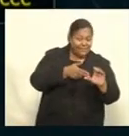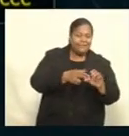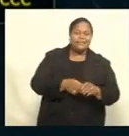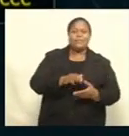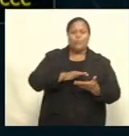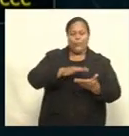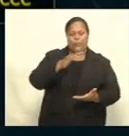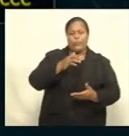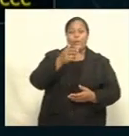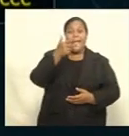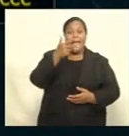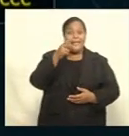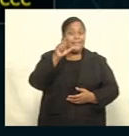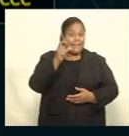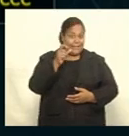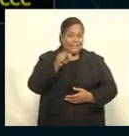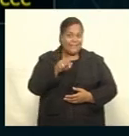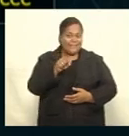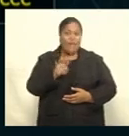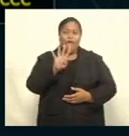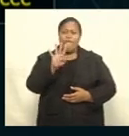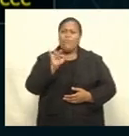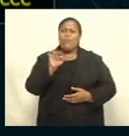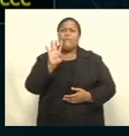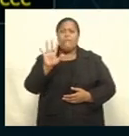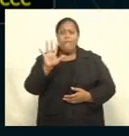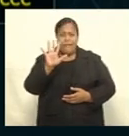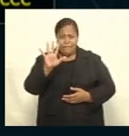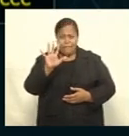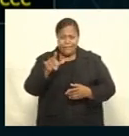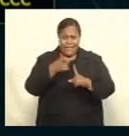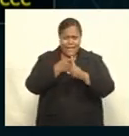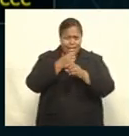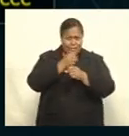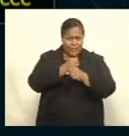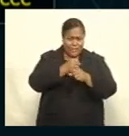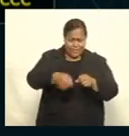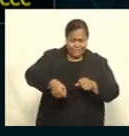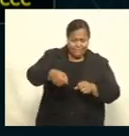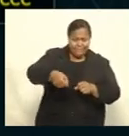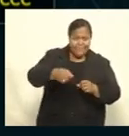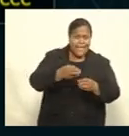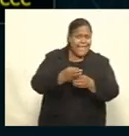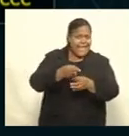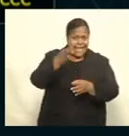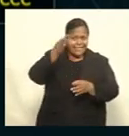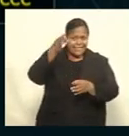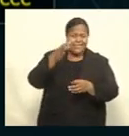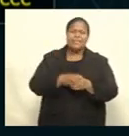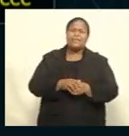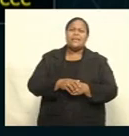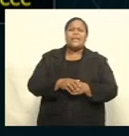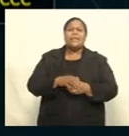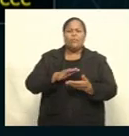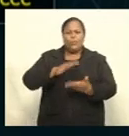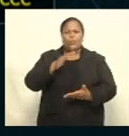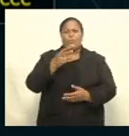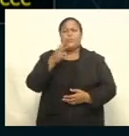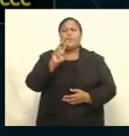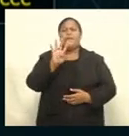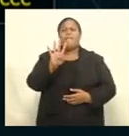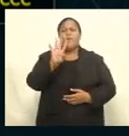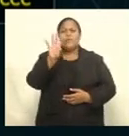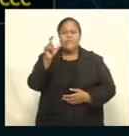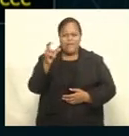$1.86, while a 4.5 kg gas cylinder will cost $14.41, an increase of 24 cents. There